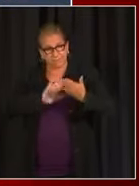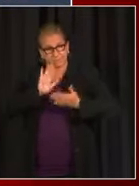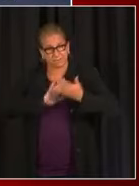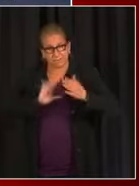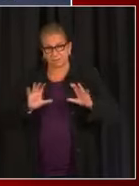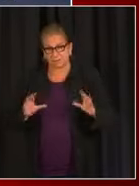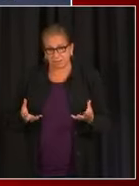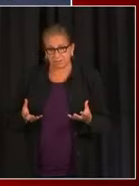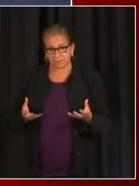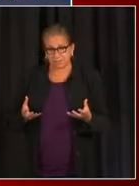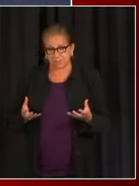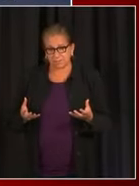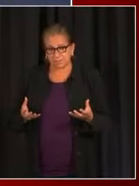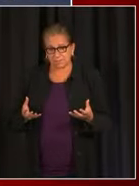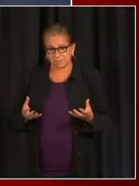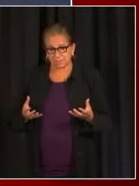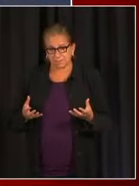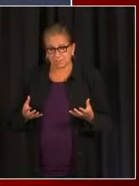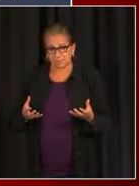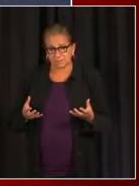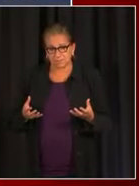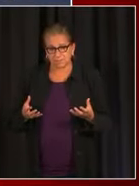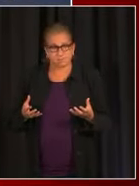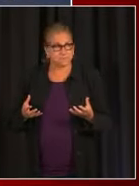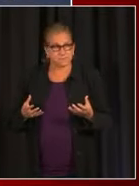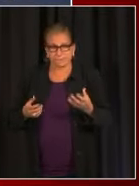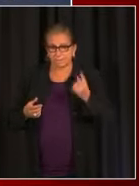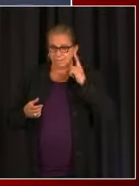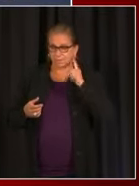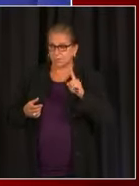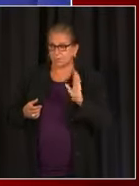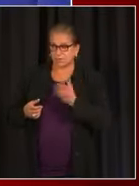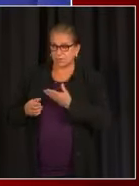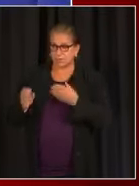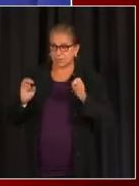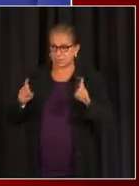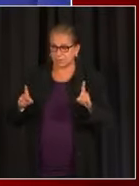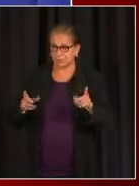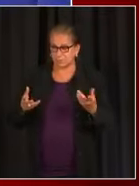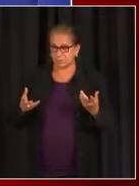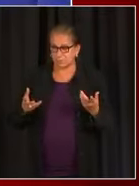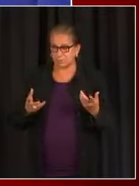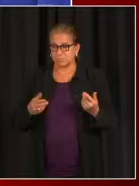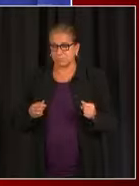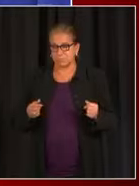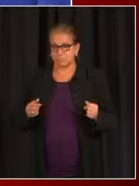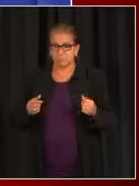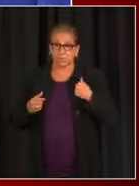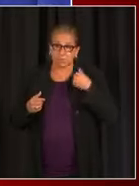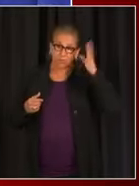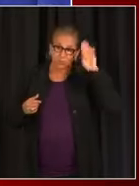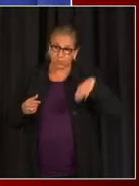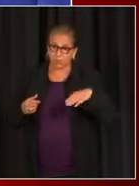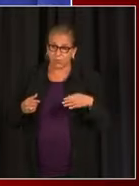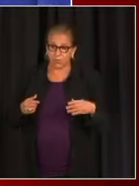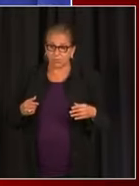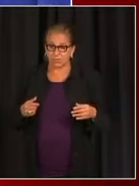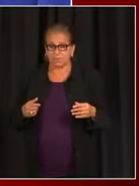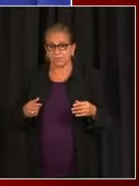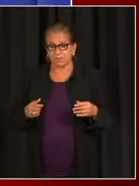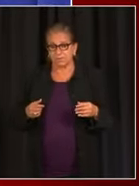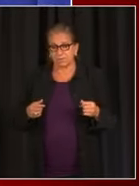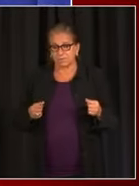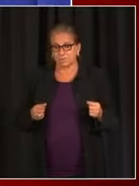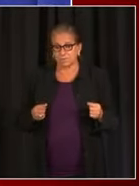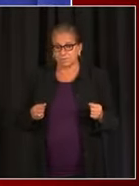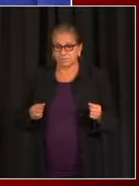fall. It's a tremendous priority for our education partners as well as public health because we know the benefits that